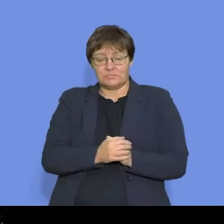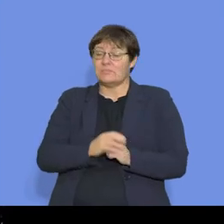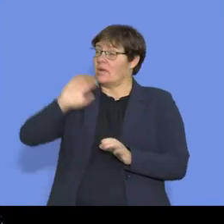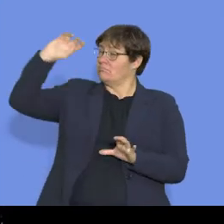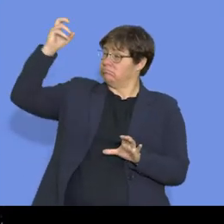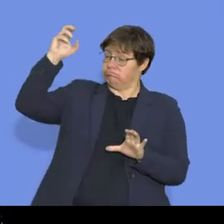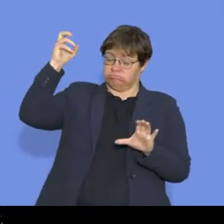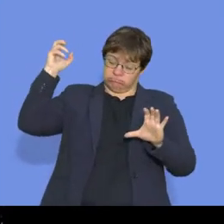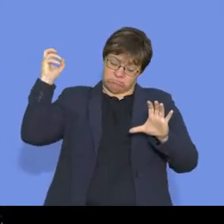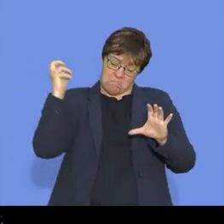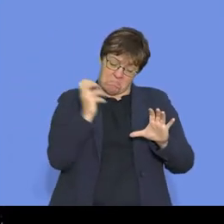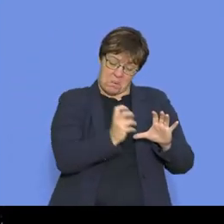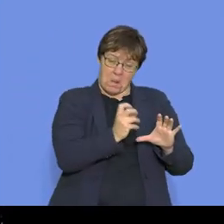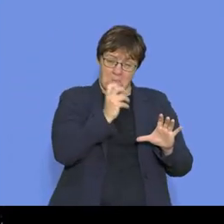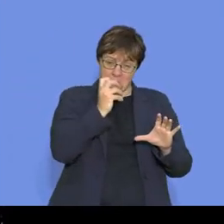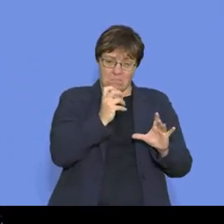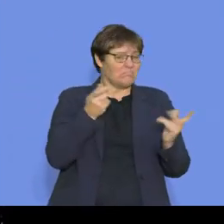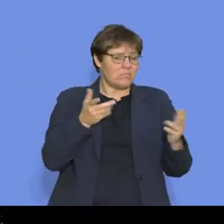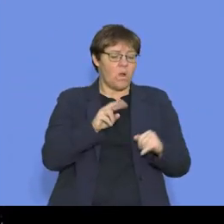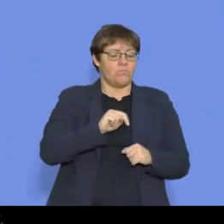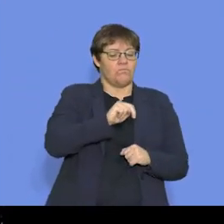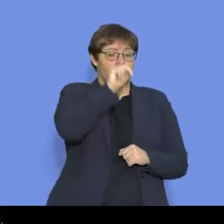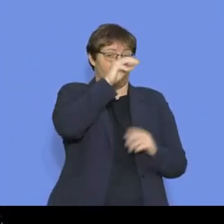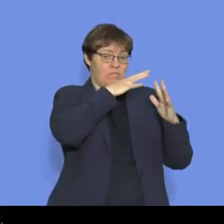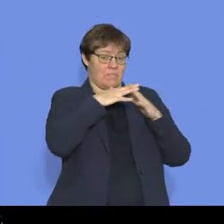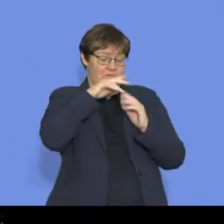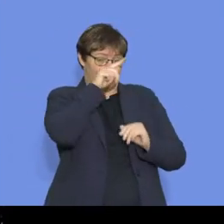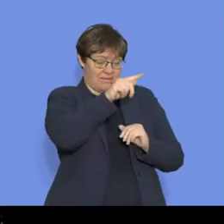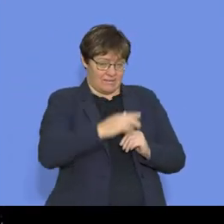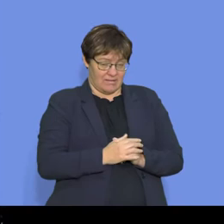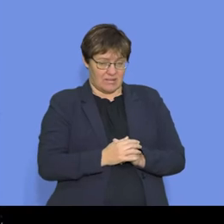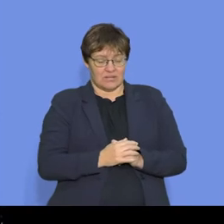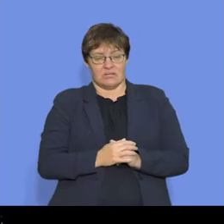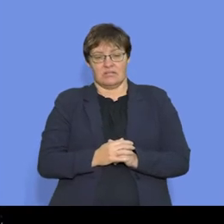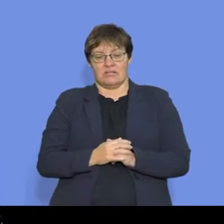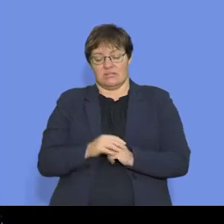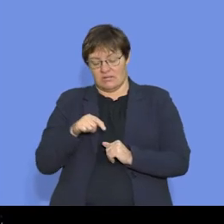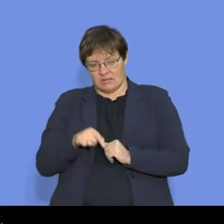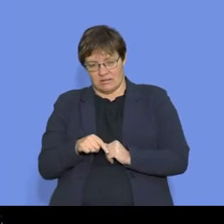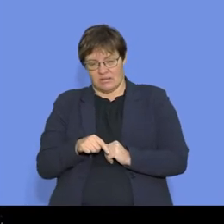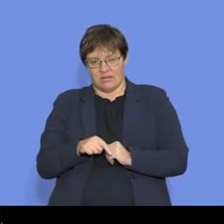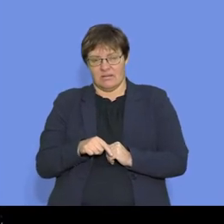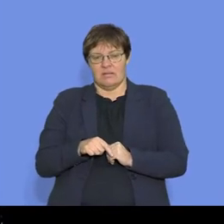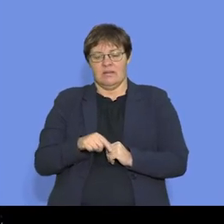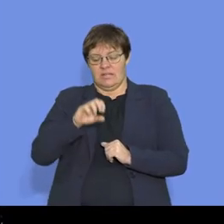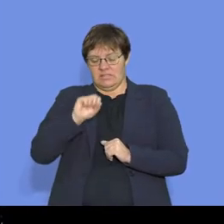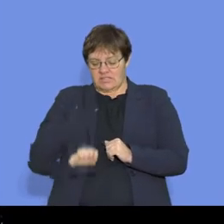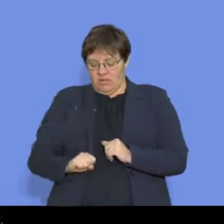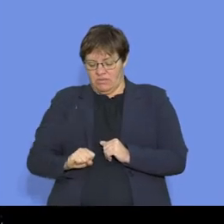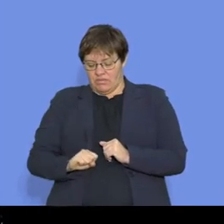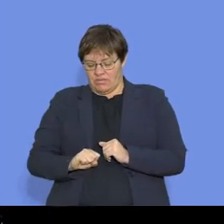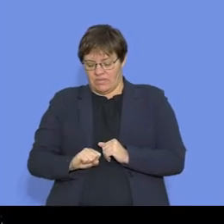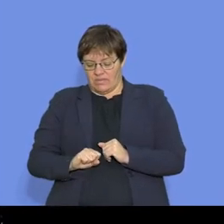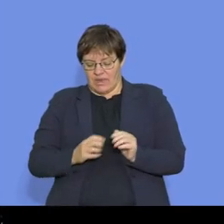hit. This is North America. This is the Gulf of